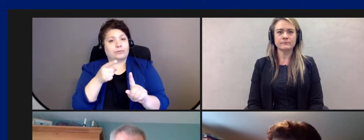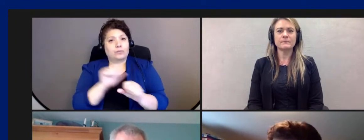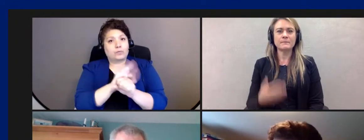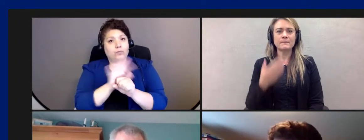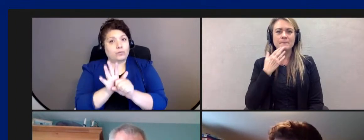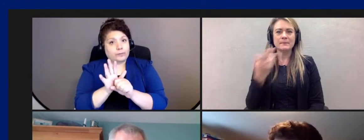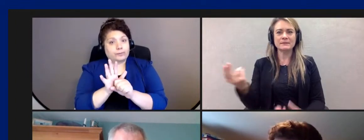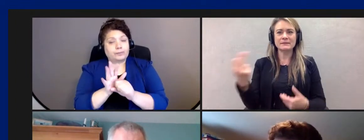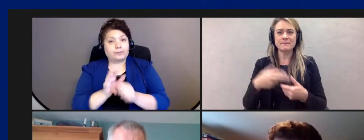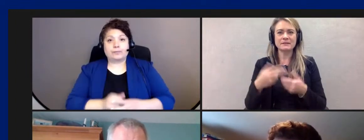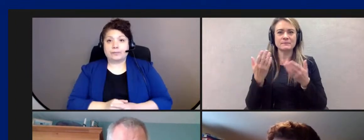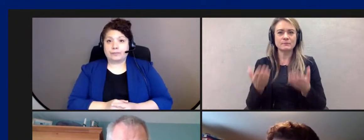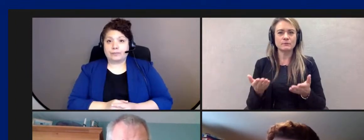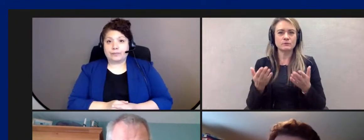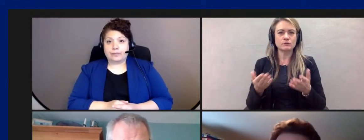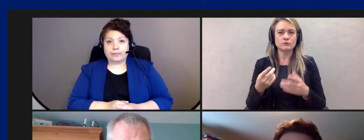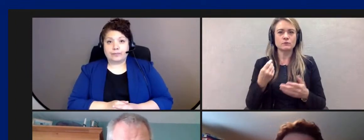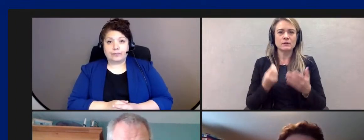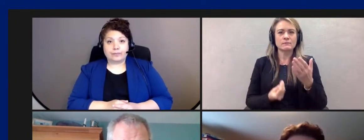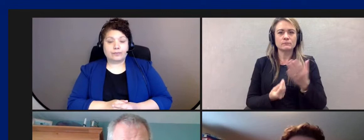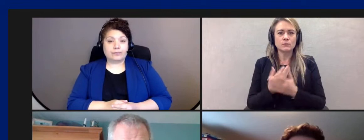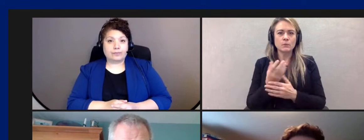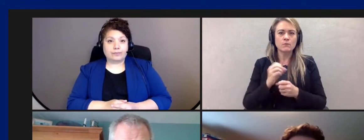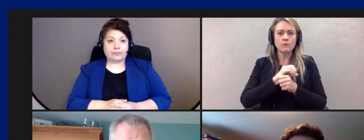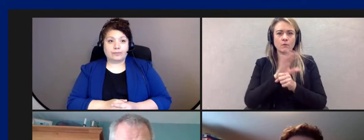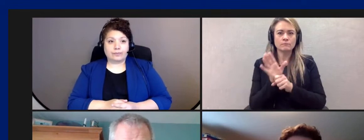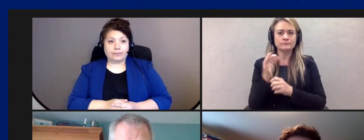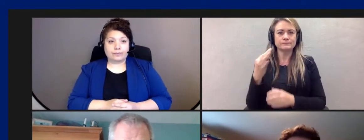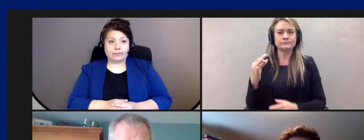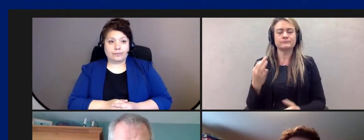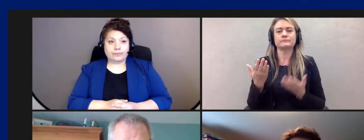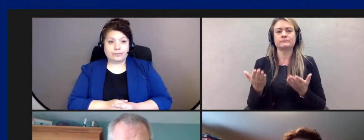de vous joindre à ce point de presse au sujet du nouveau coronavirus COVID-19.